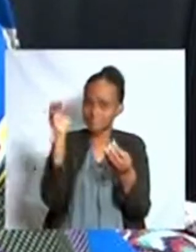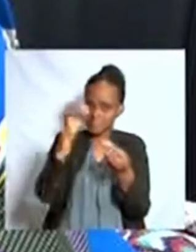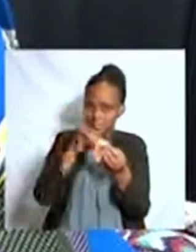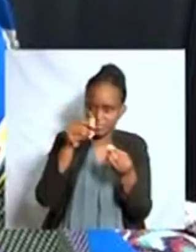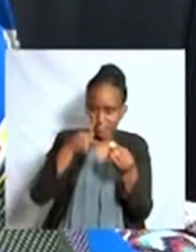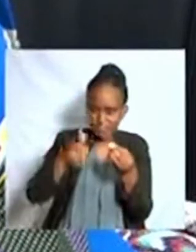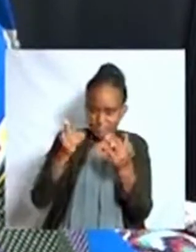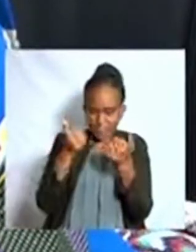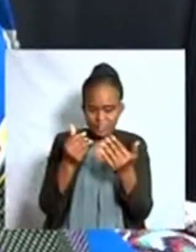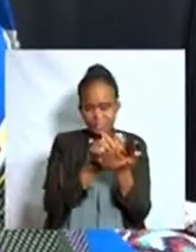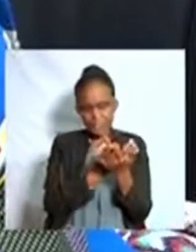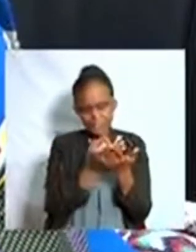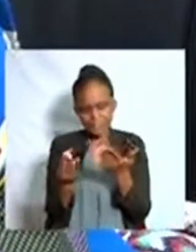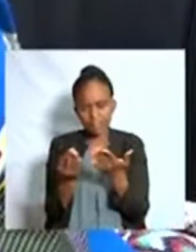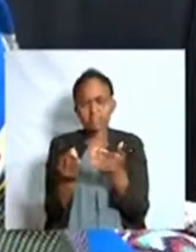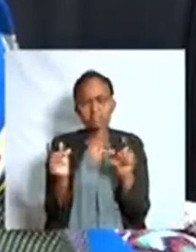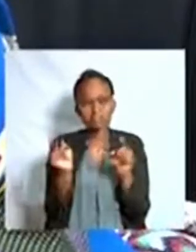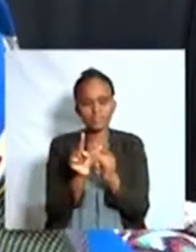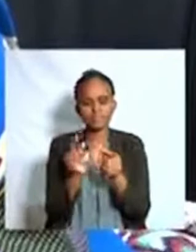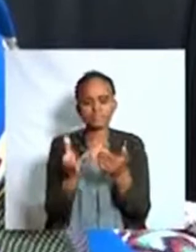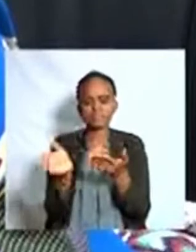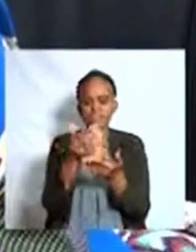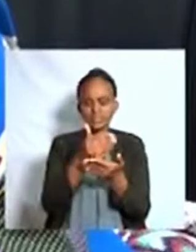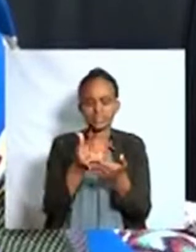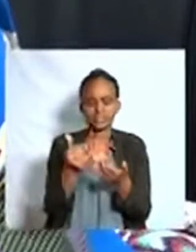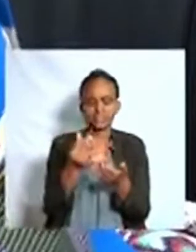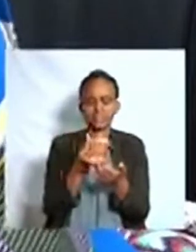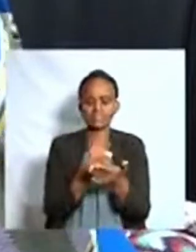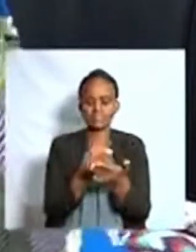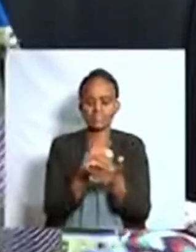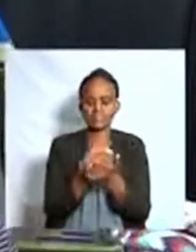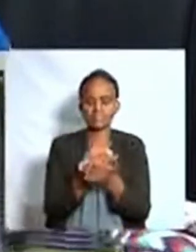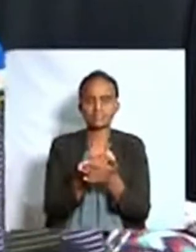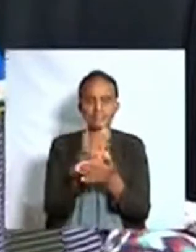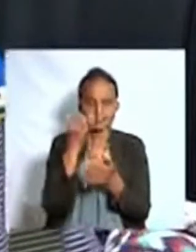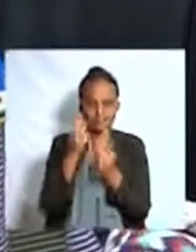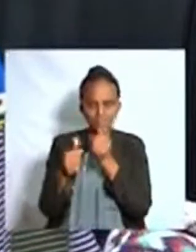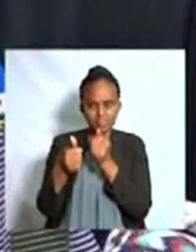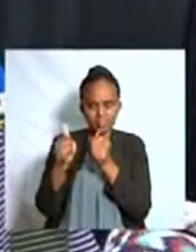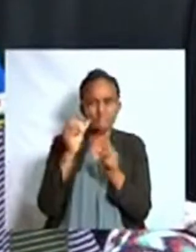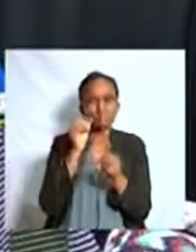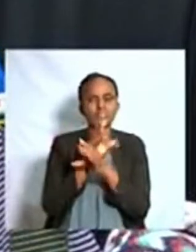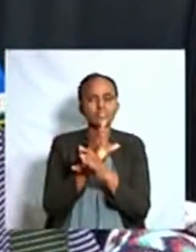are failing even to collect the revenue because they've already